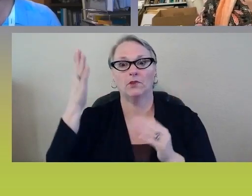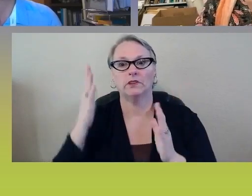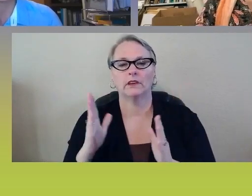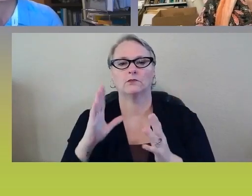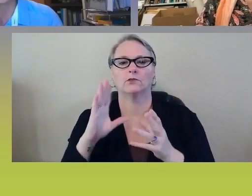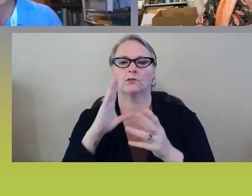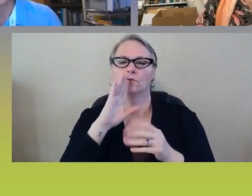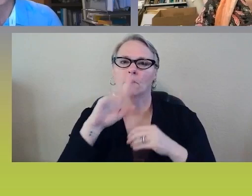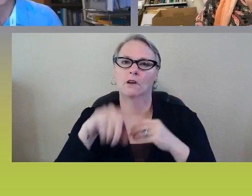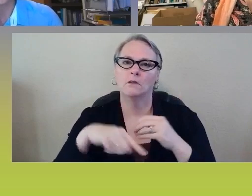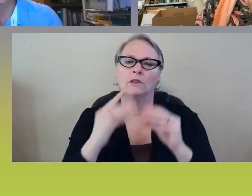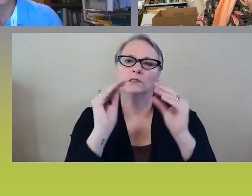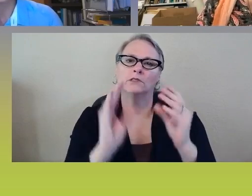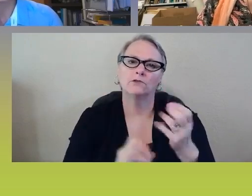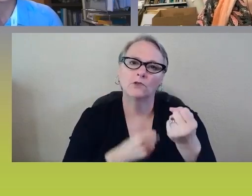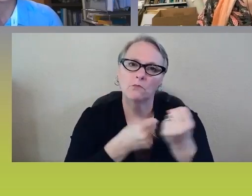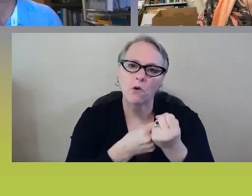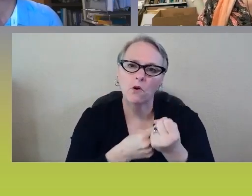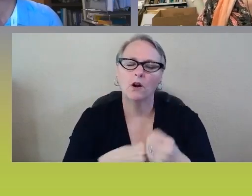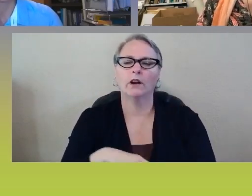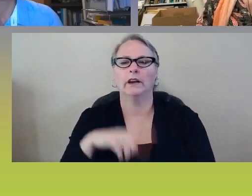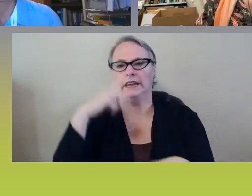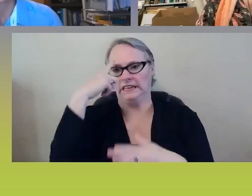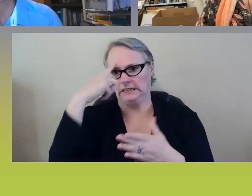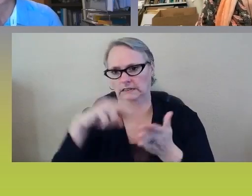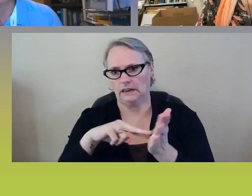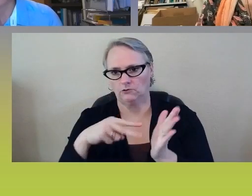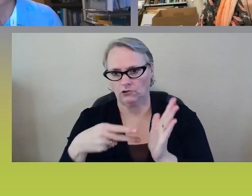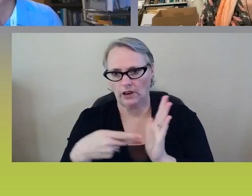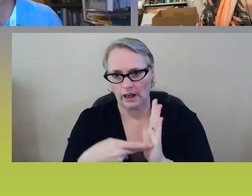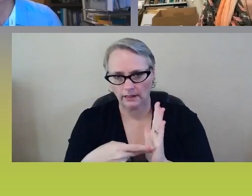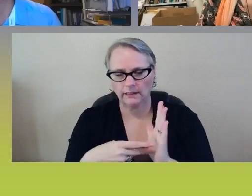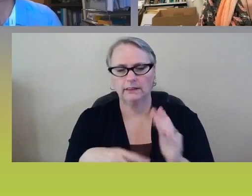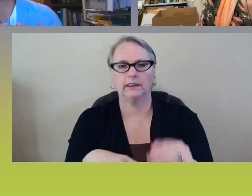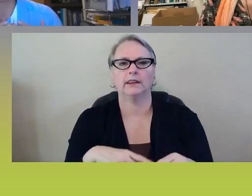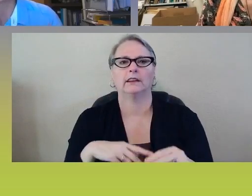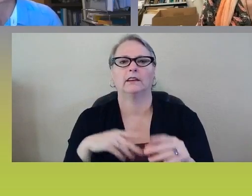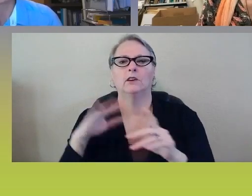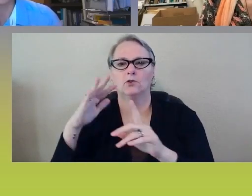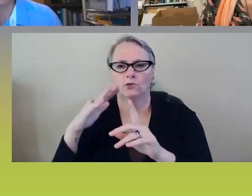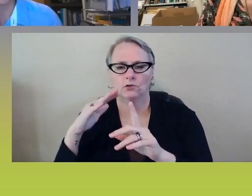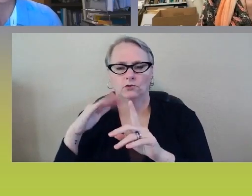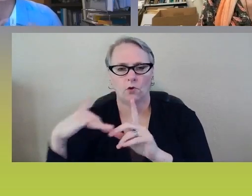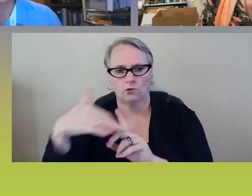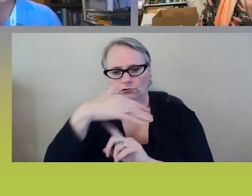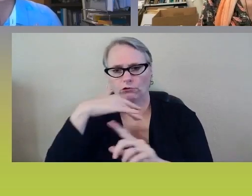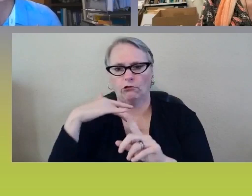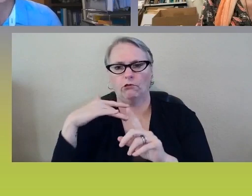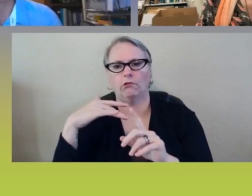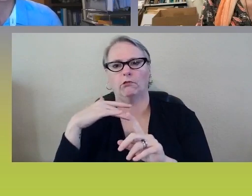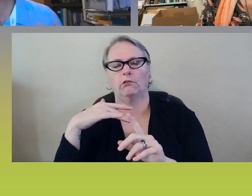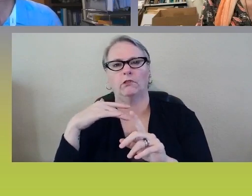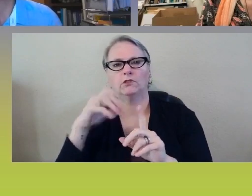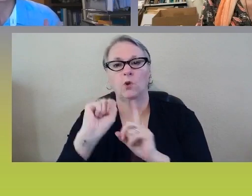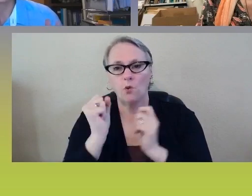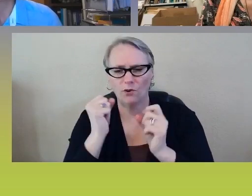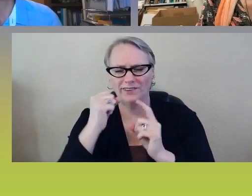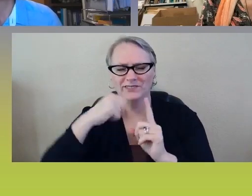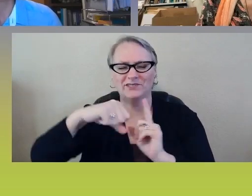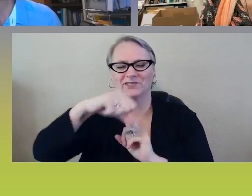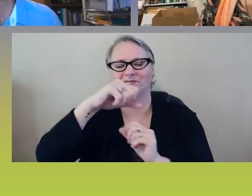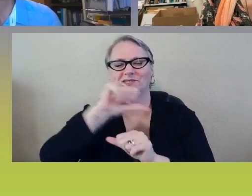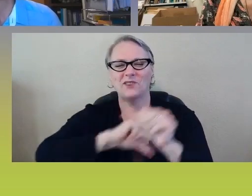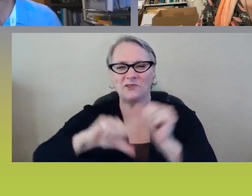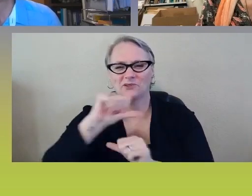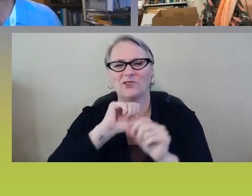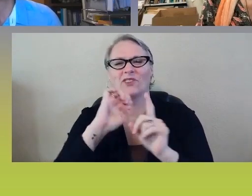support, intentionality, and then like the social environment between families and practitioners. But I think what